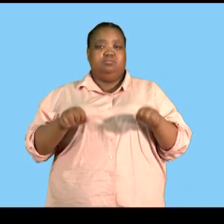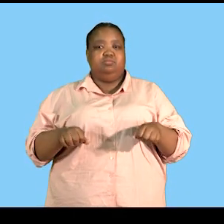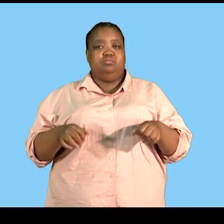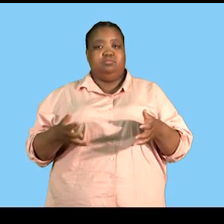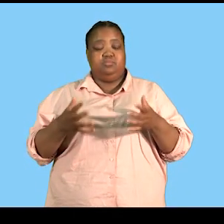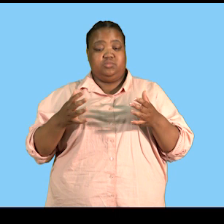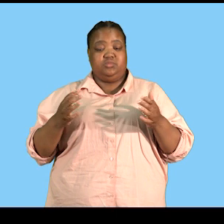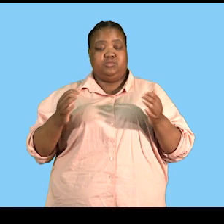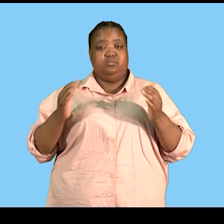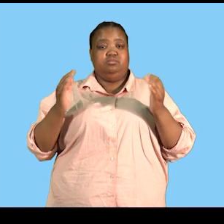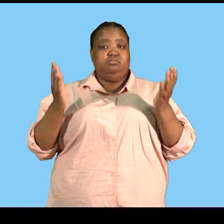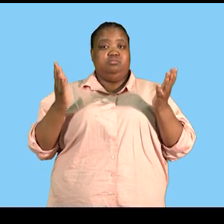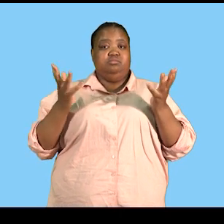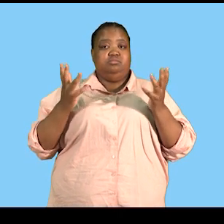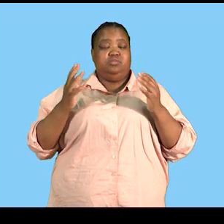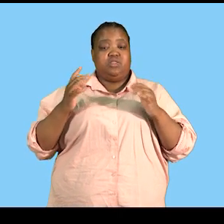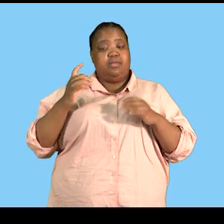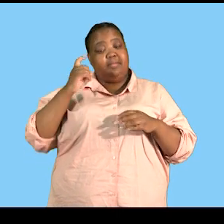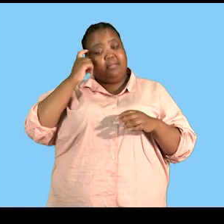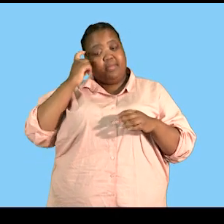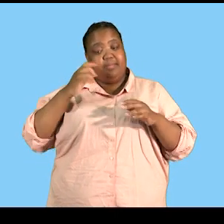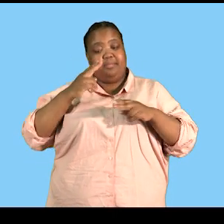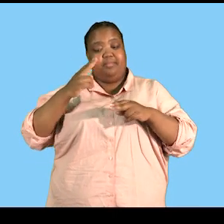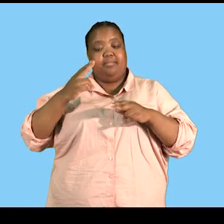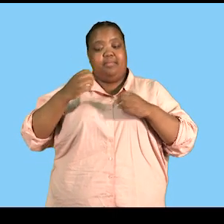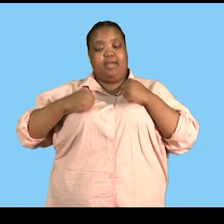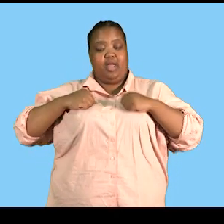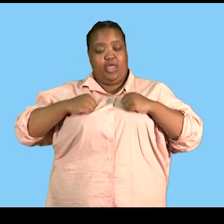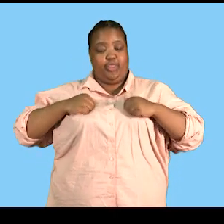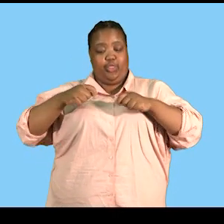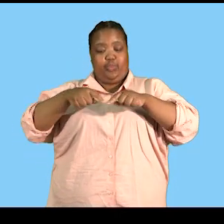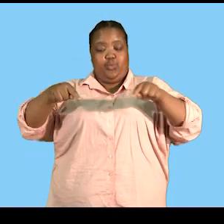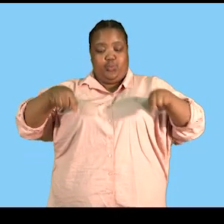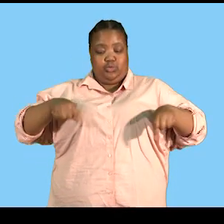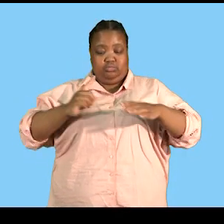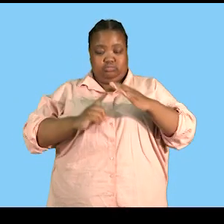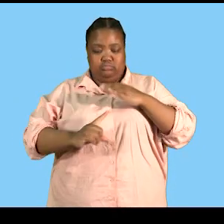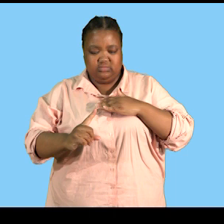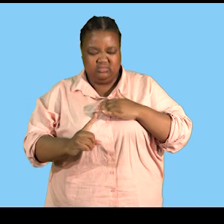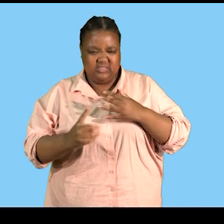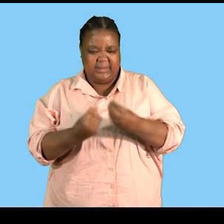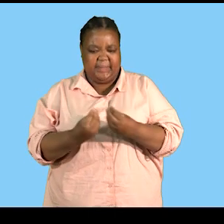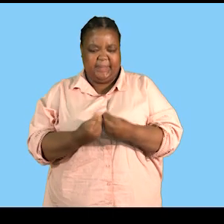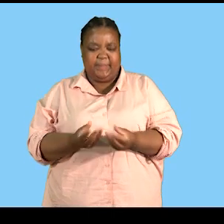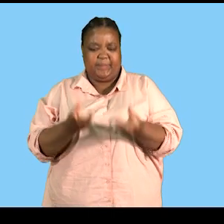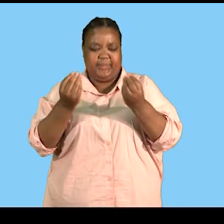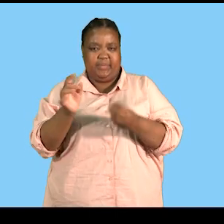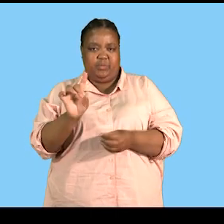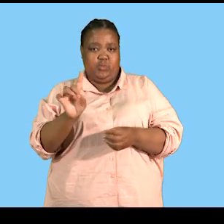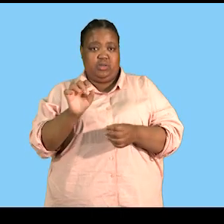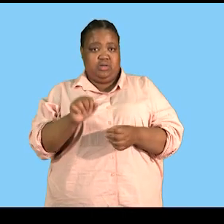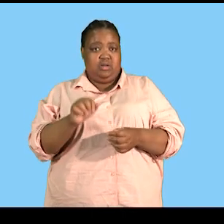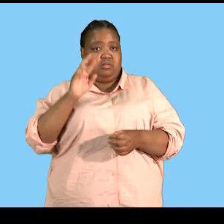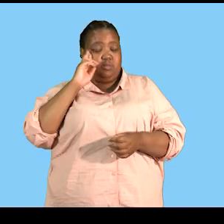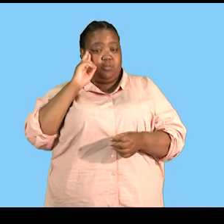Identify the feature you will find upon entering the bathroom. So